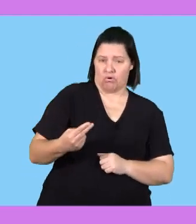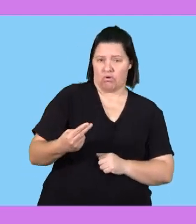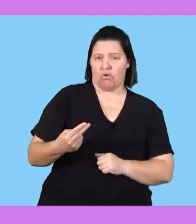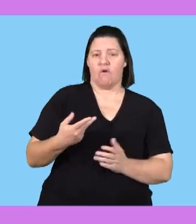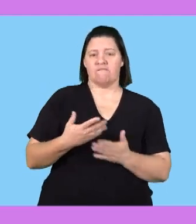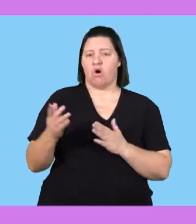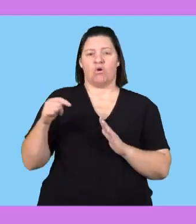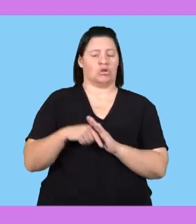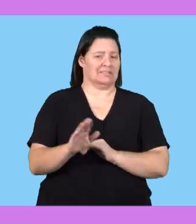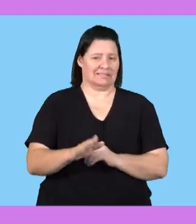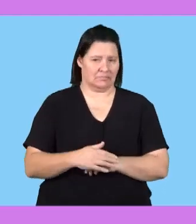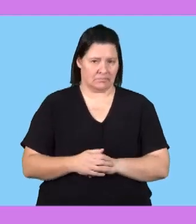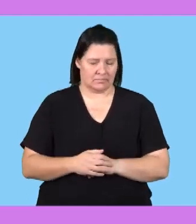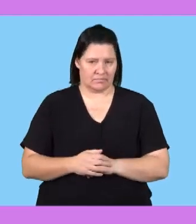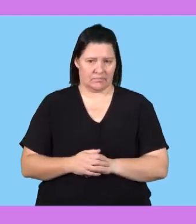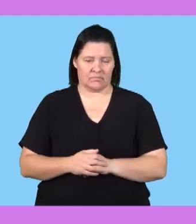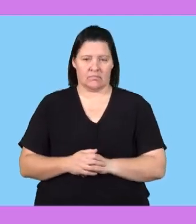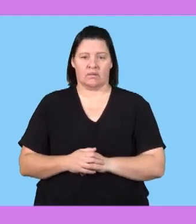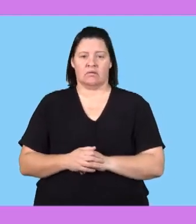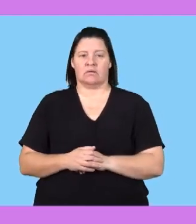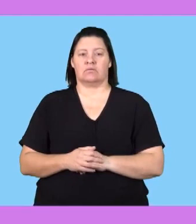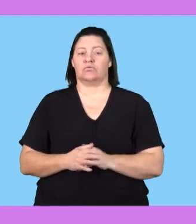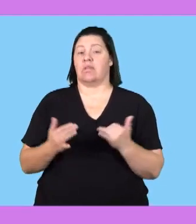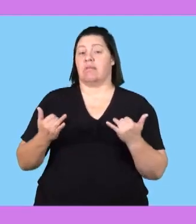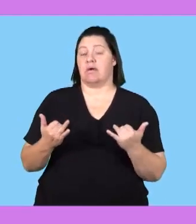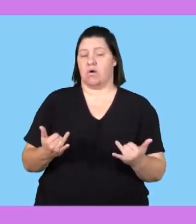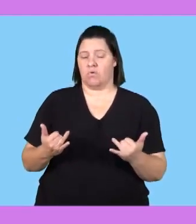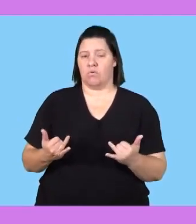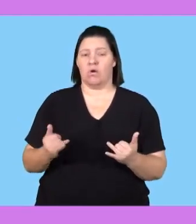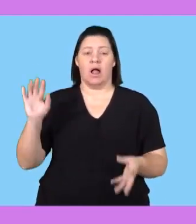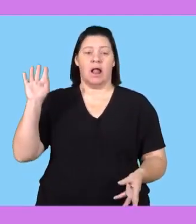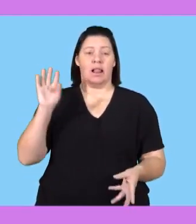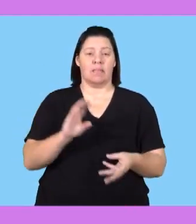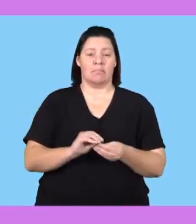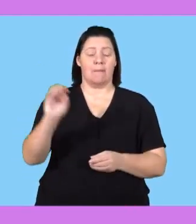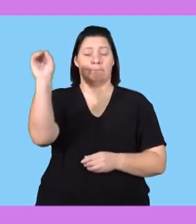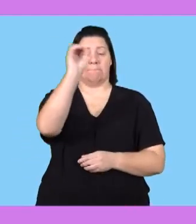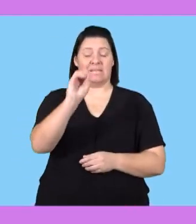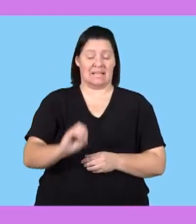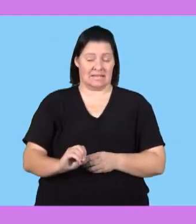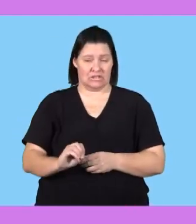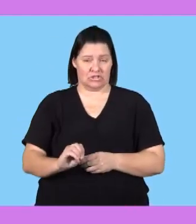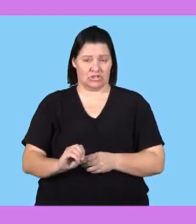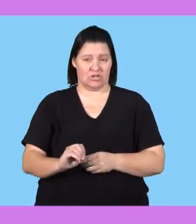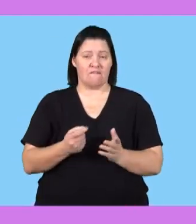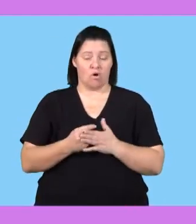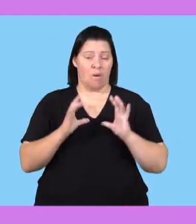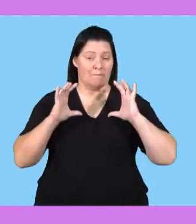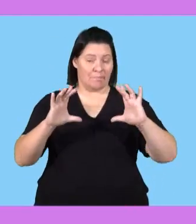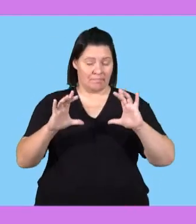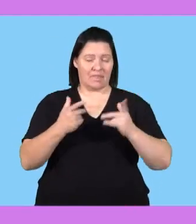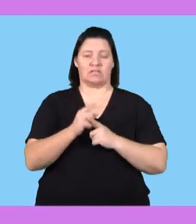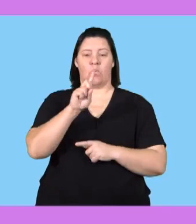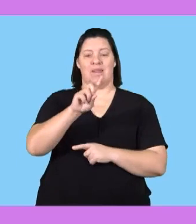chart for our content. Okay, so now the total percentages of a pie chart